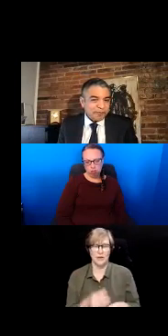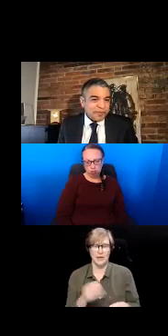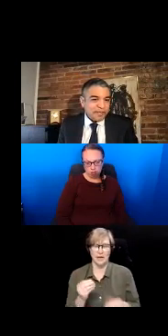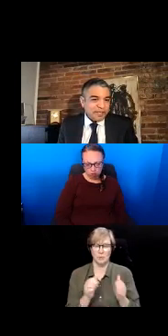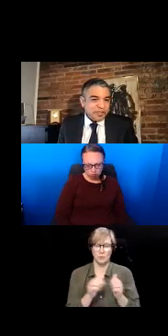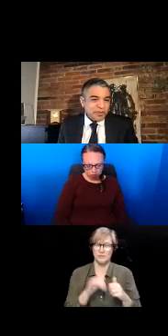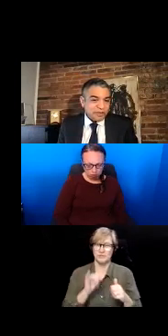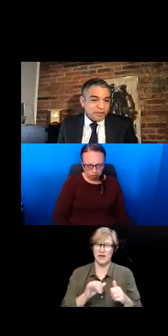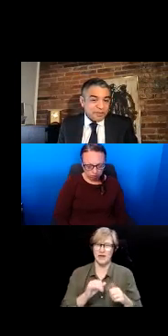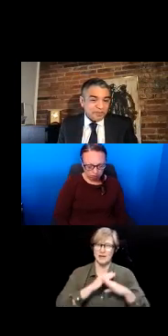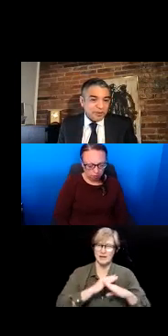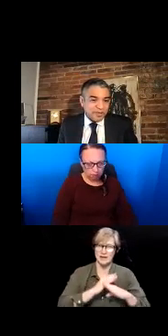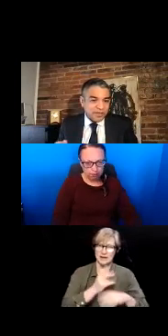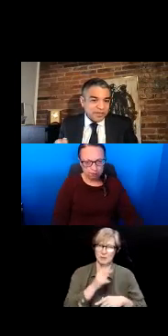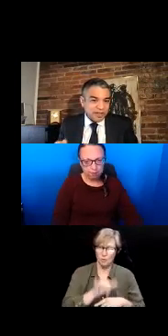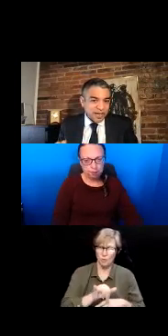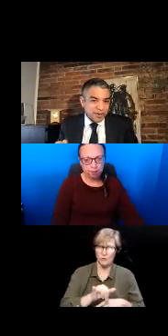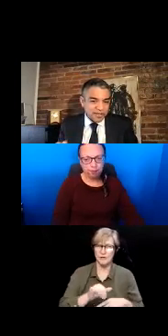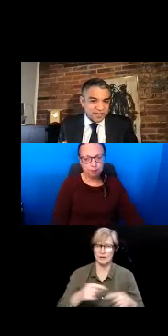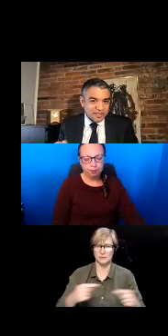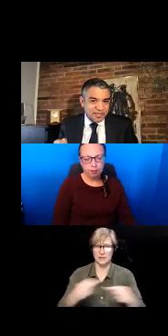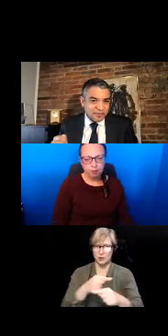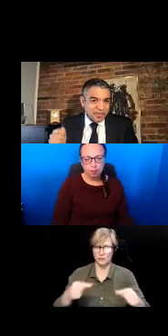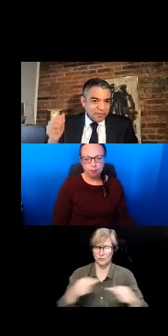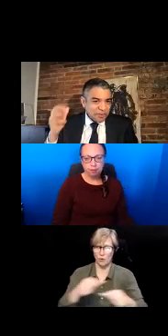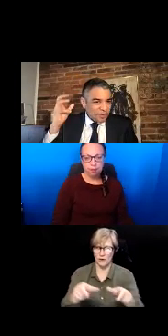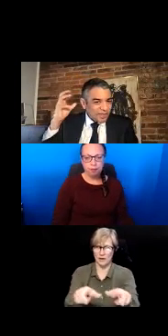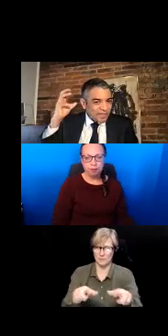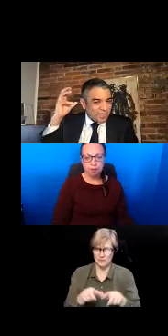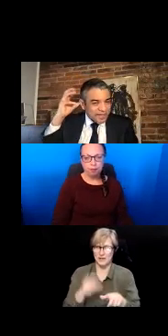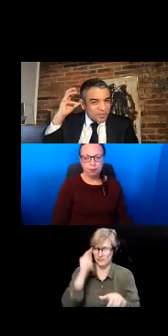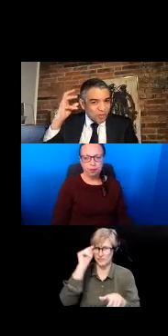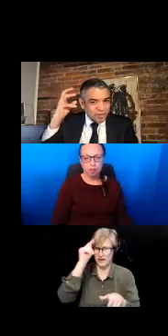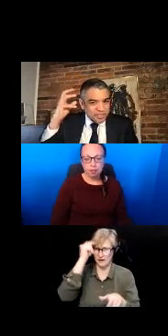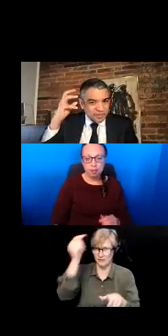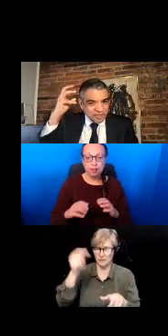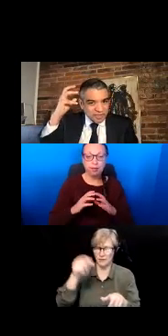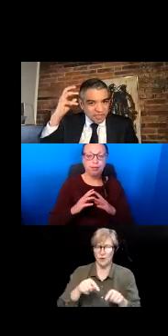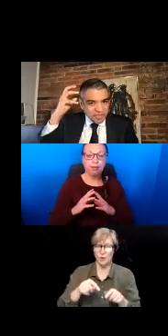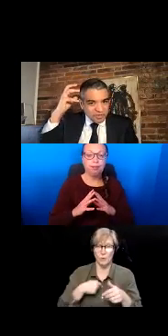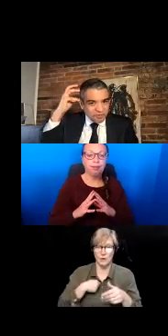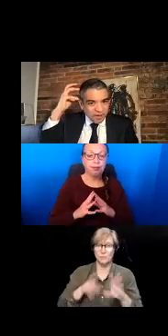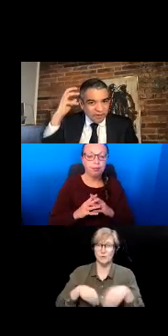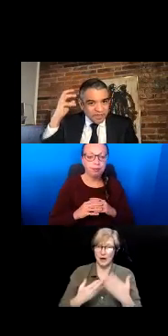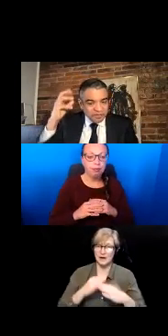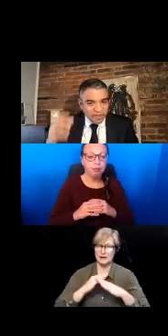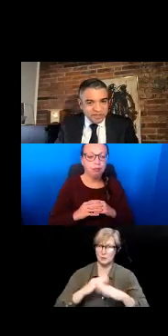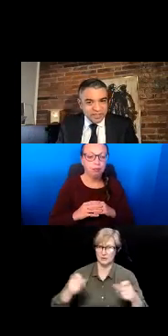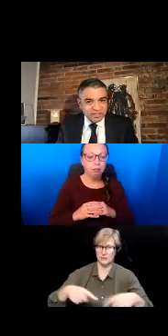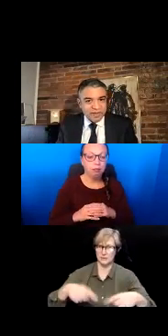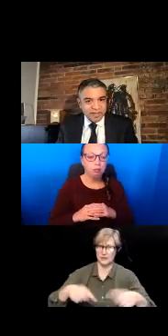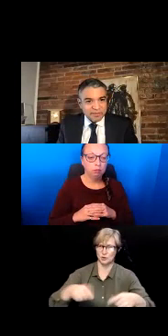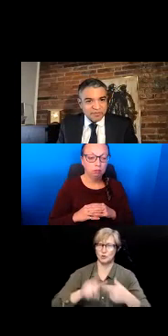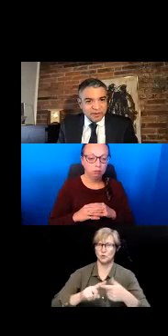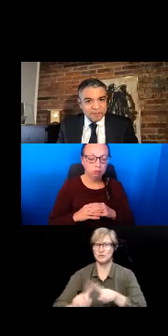inhibitory interhemispheric hypothesis, we applied inhibitory stimulation to various spots in